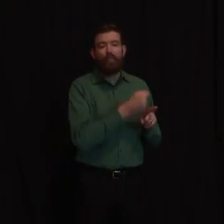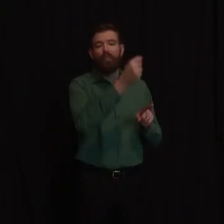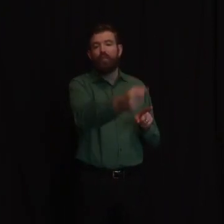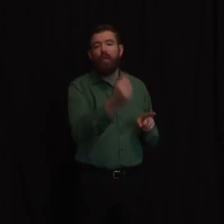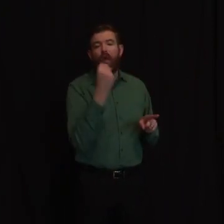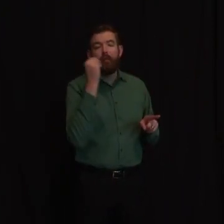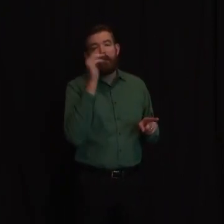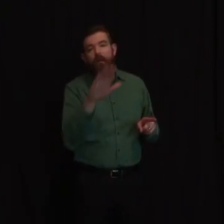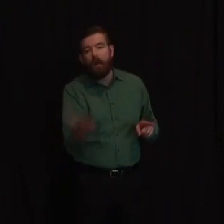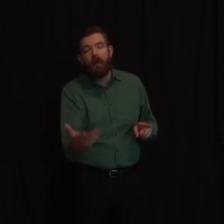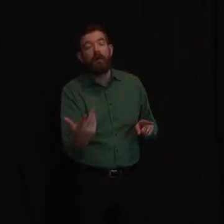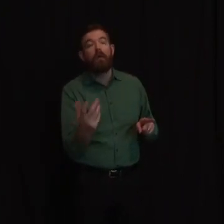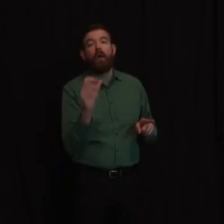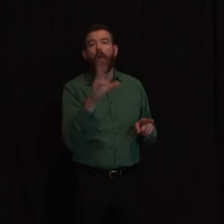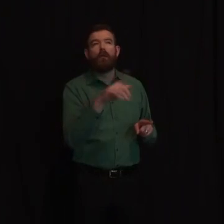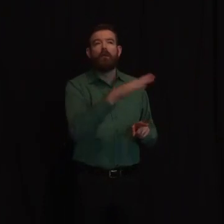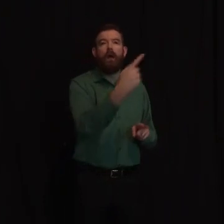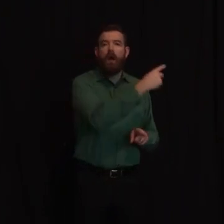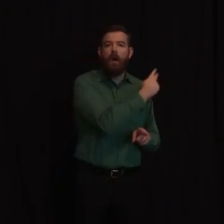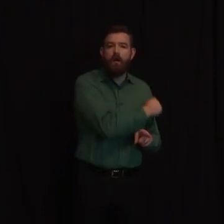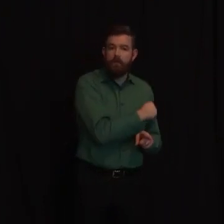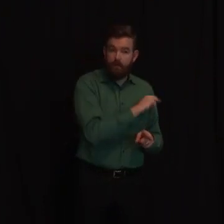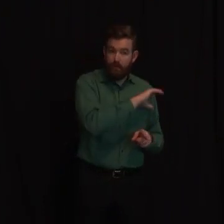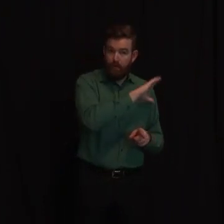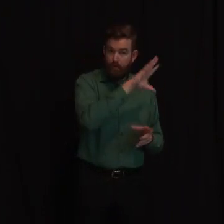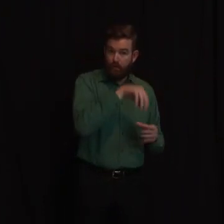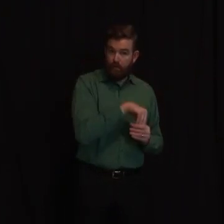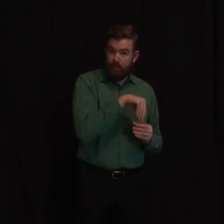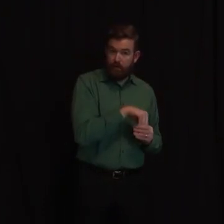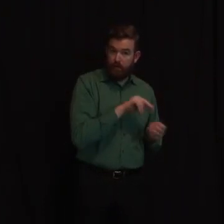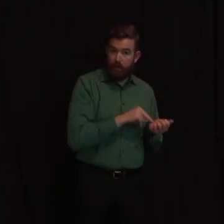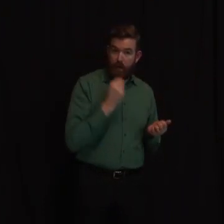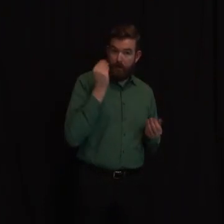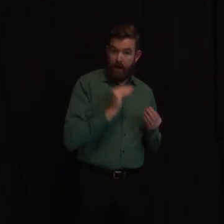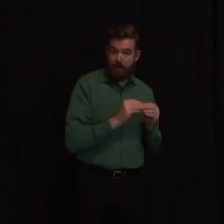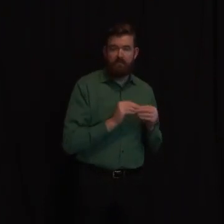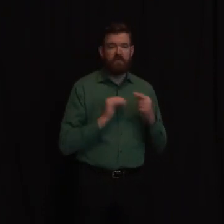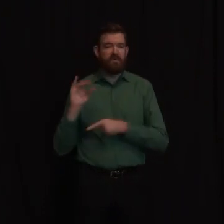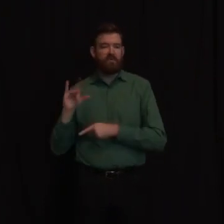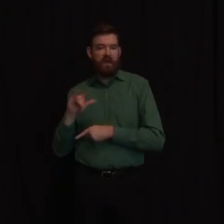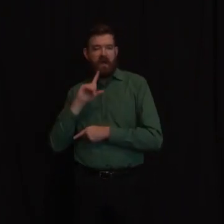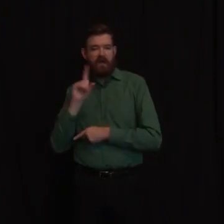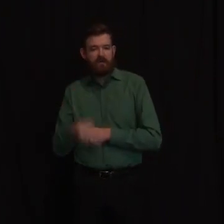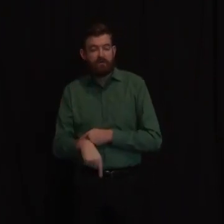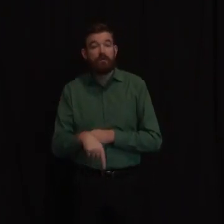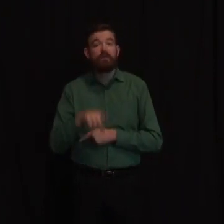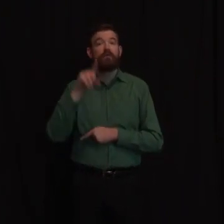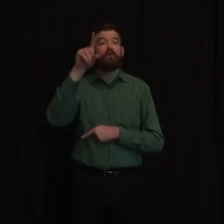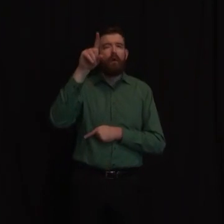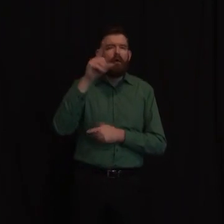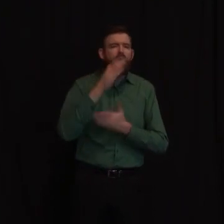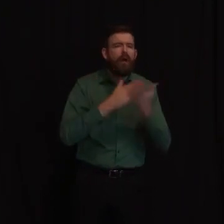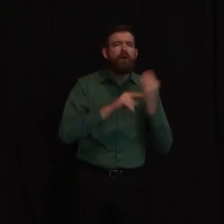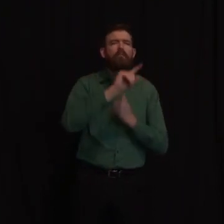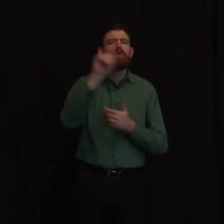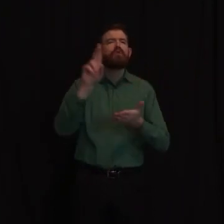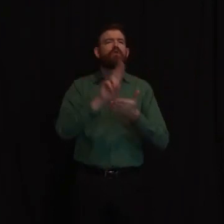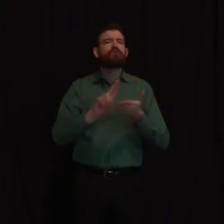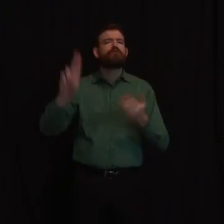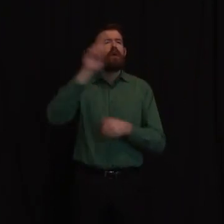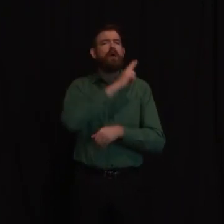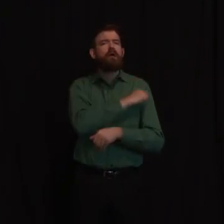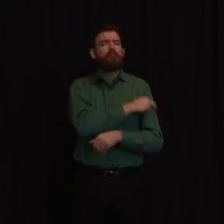Empty beds at University Hospital. Judy ran University Hospital, so she's far more qualified to talk to that. But we've said all along, you've got a number